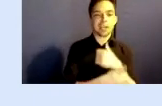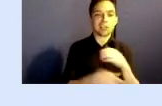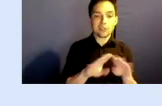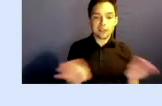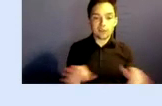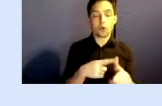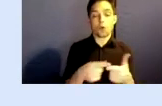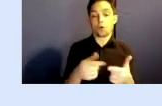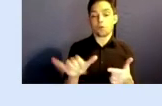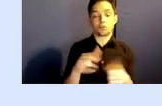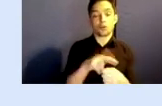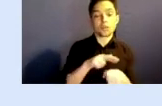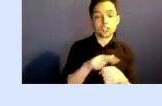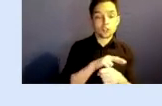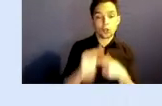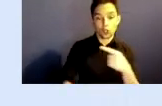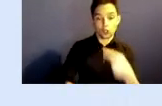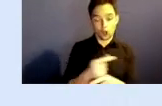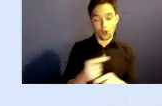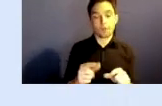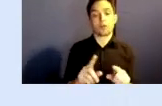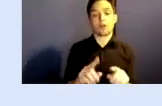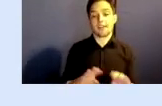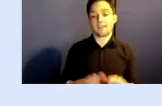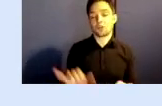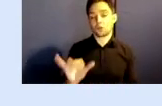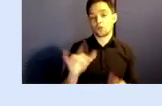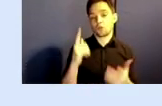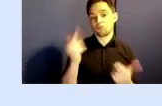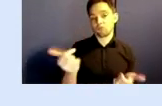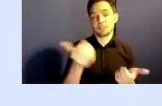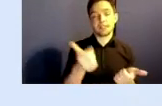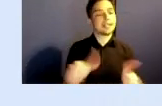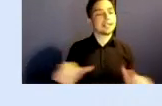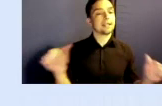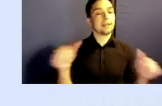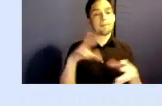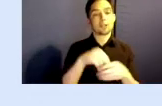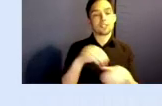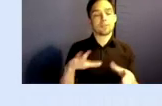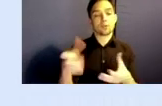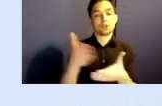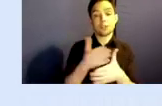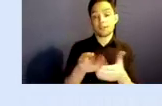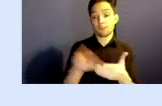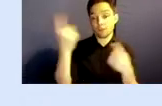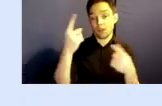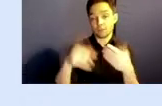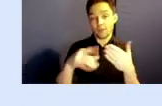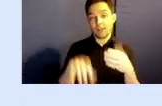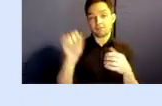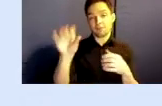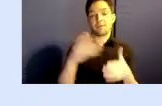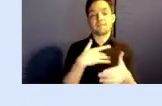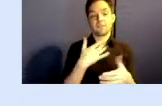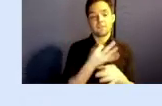or also at regional or global level. So if there are any participants who'd like to share a few thoughts on this, please feel free to write